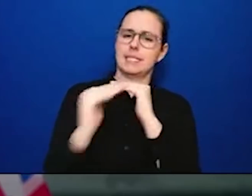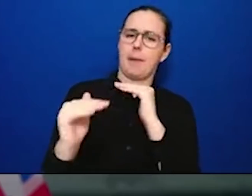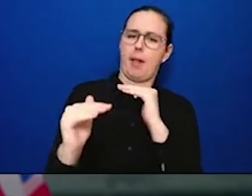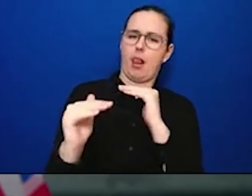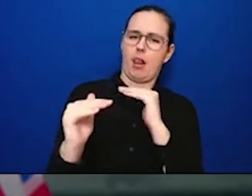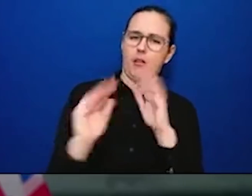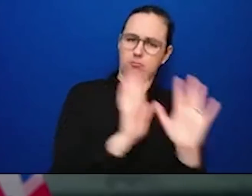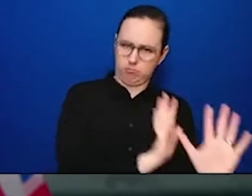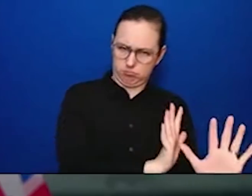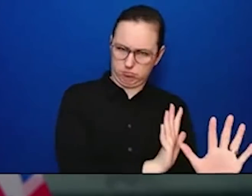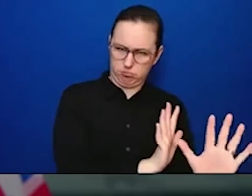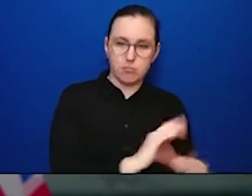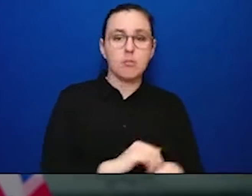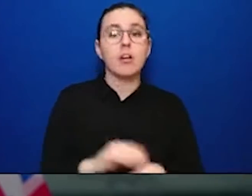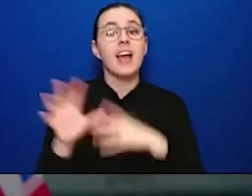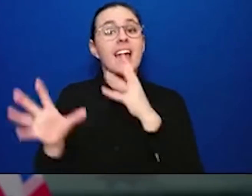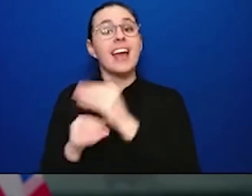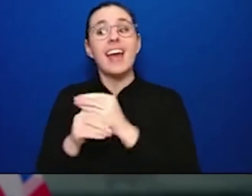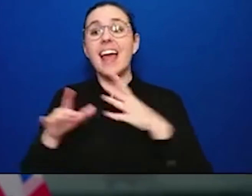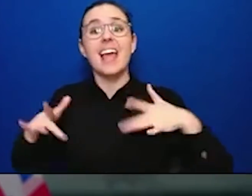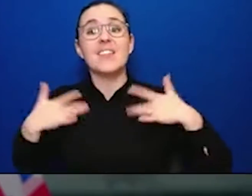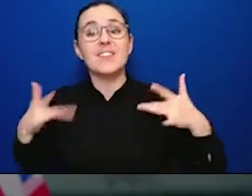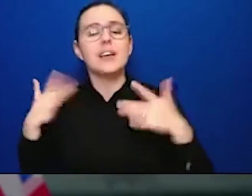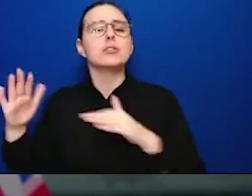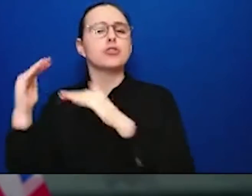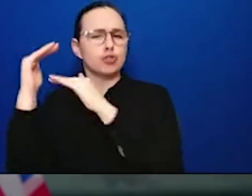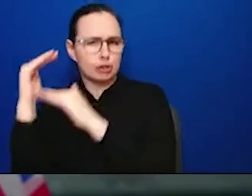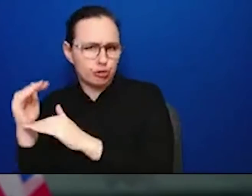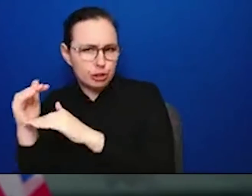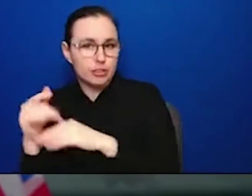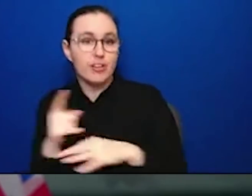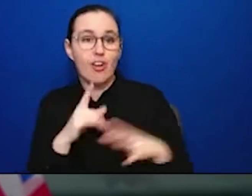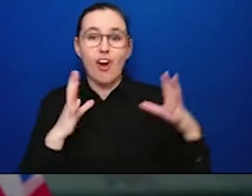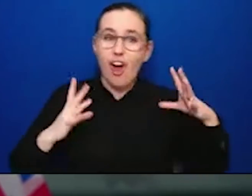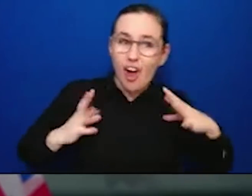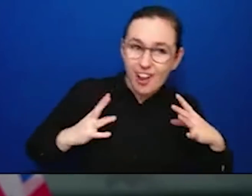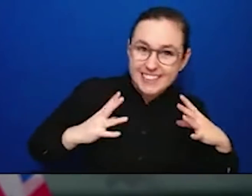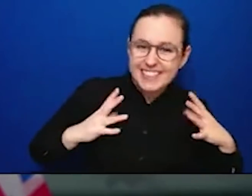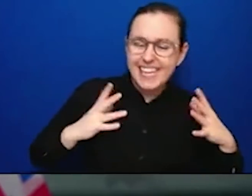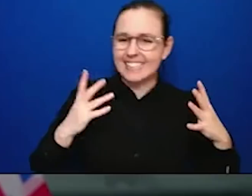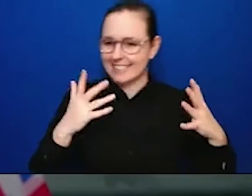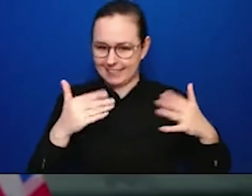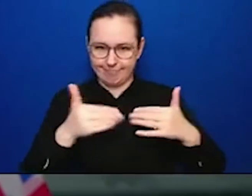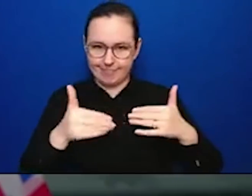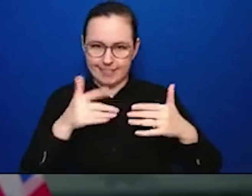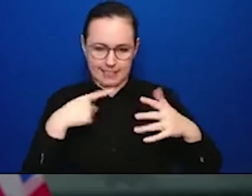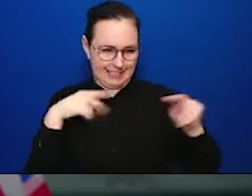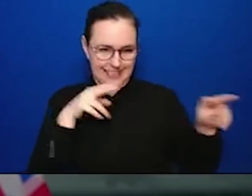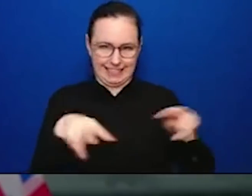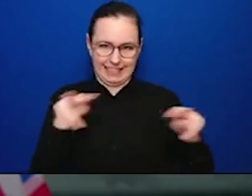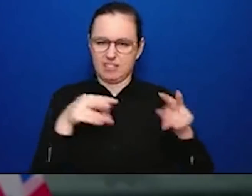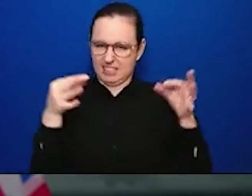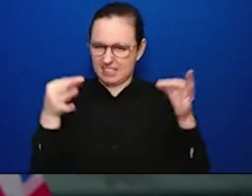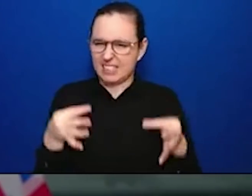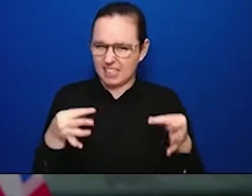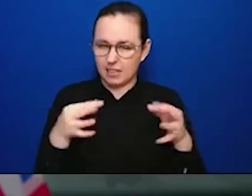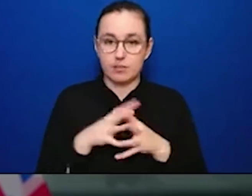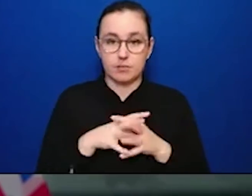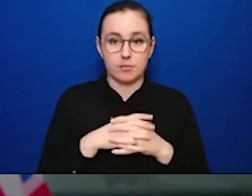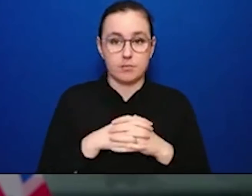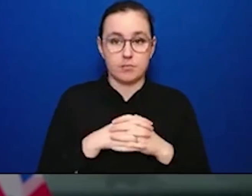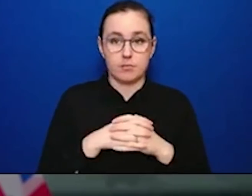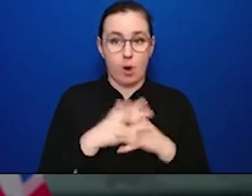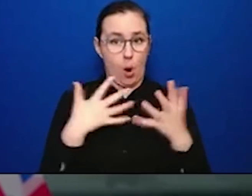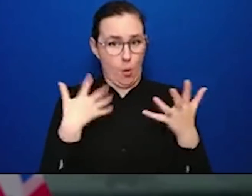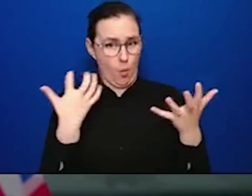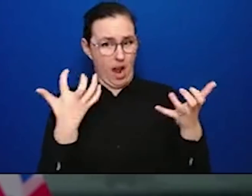into the holiday period, again, trying to find that balance where we know that it is social gatherings and social connections